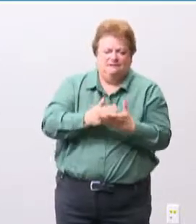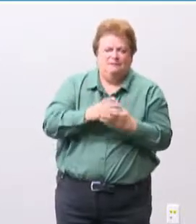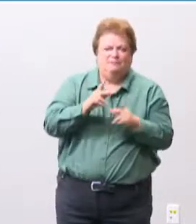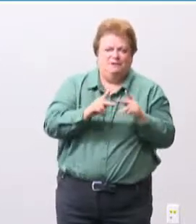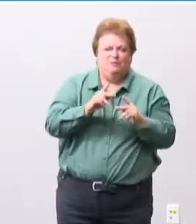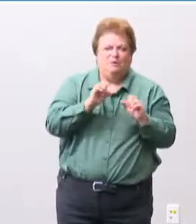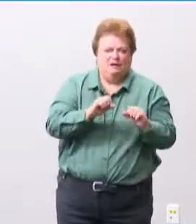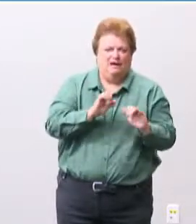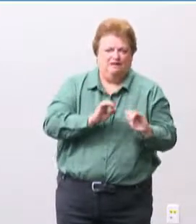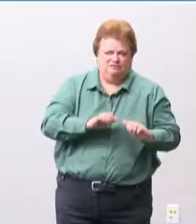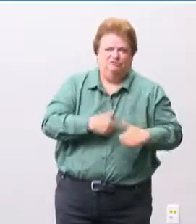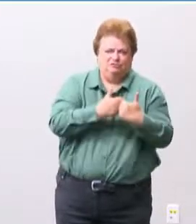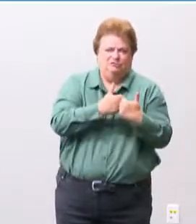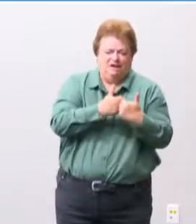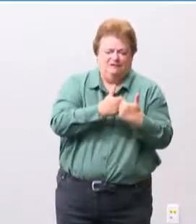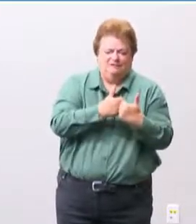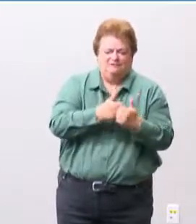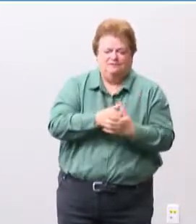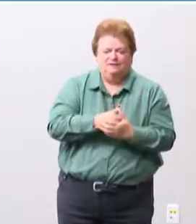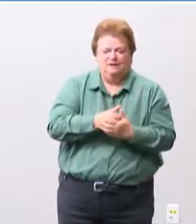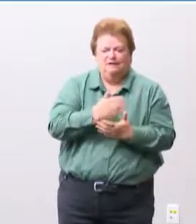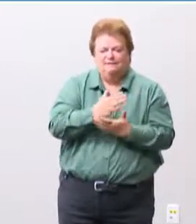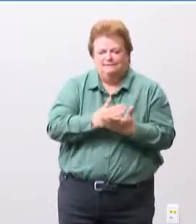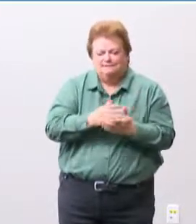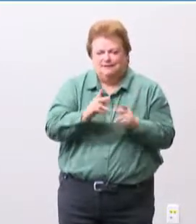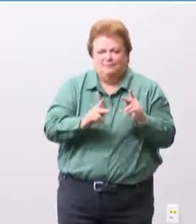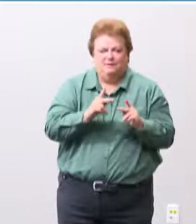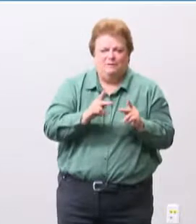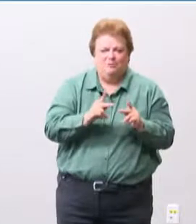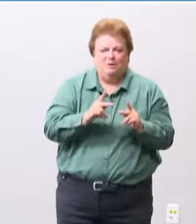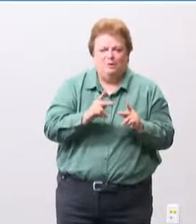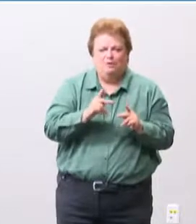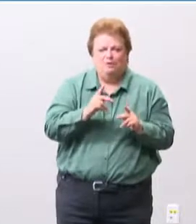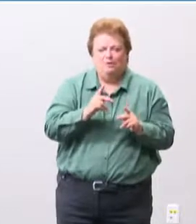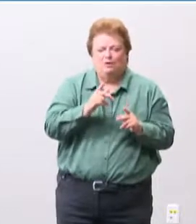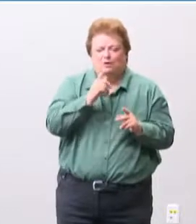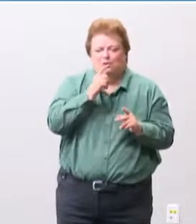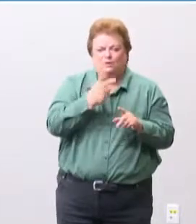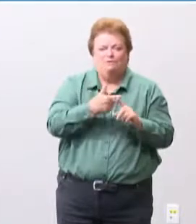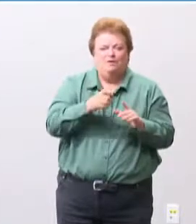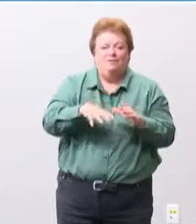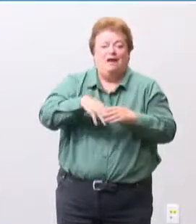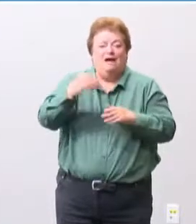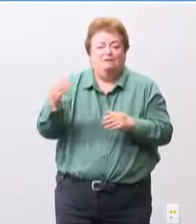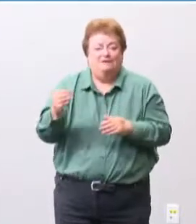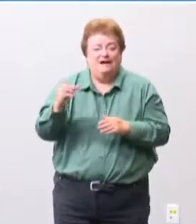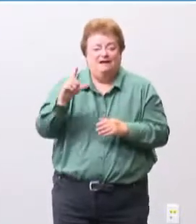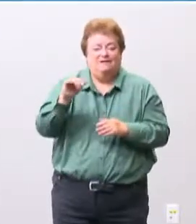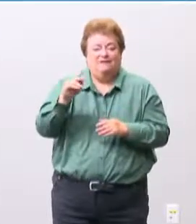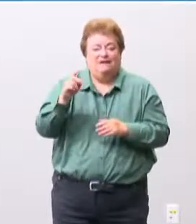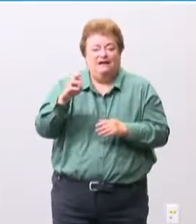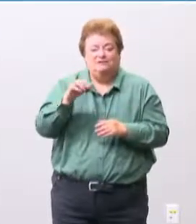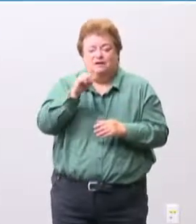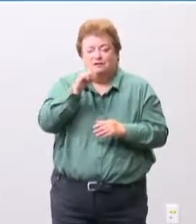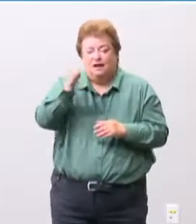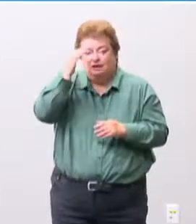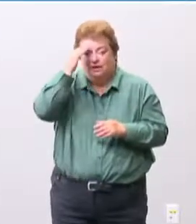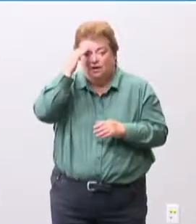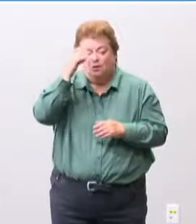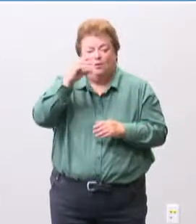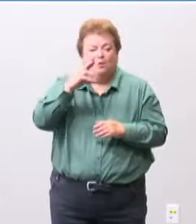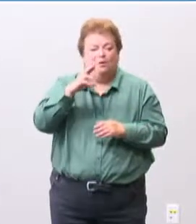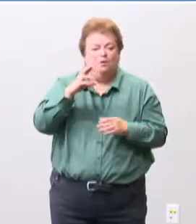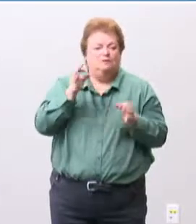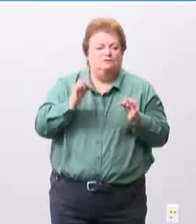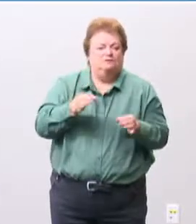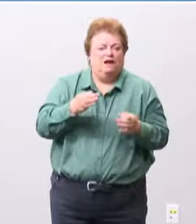challenging, and some individuals, perhaps outside our community, aren't aware or choose not to